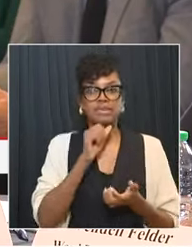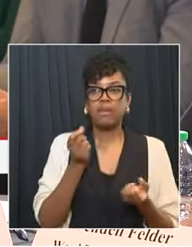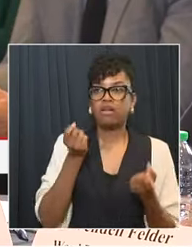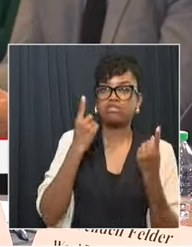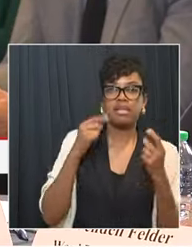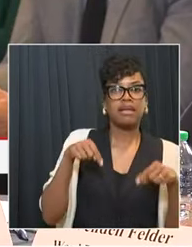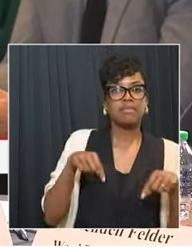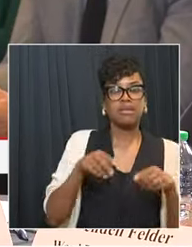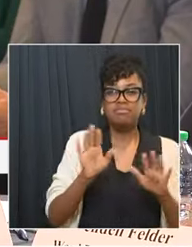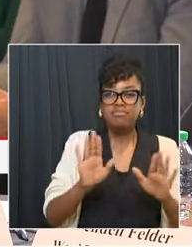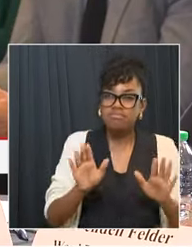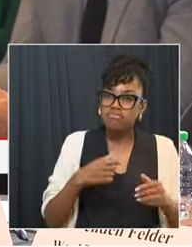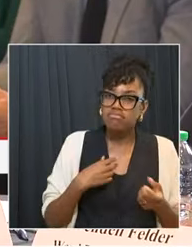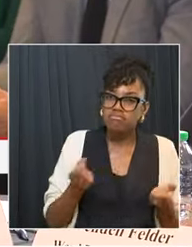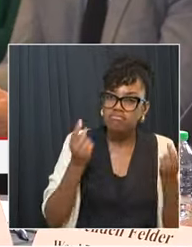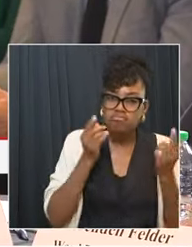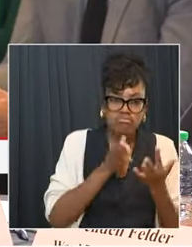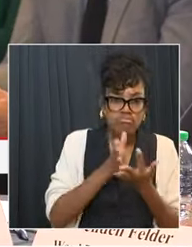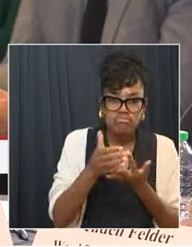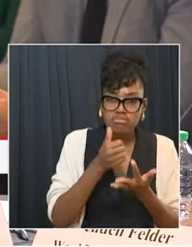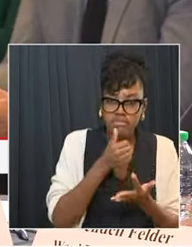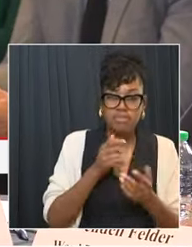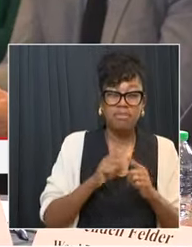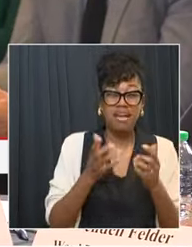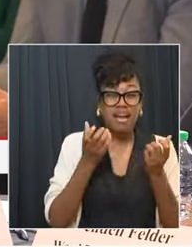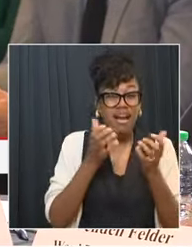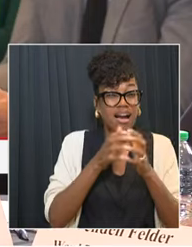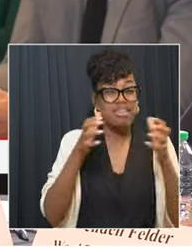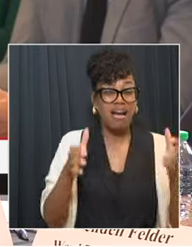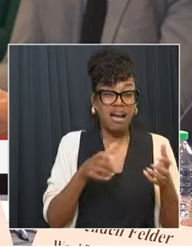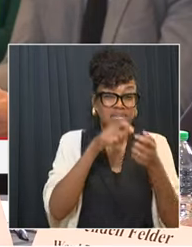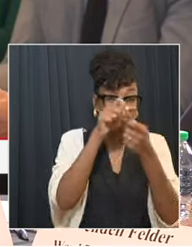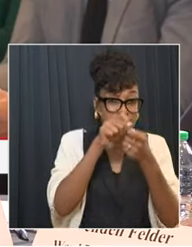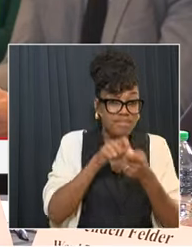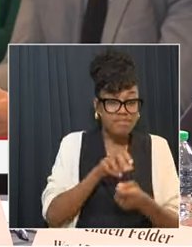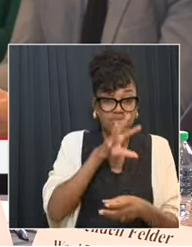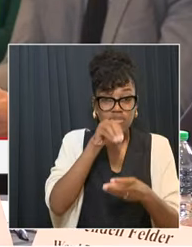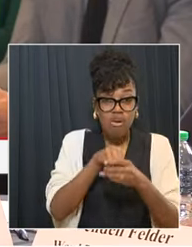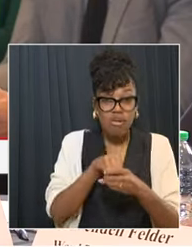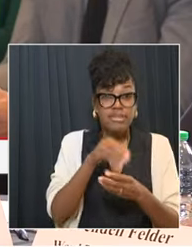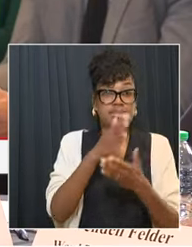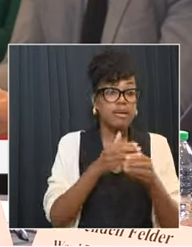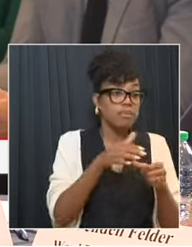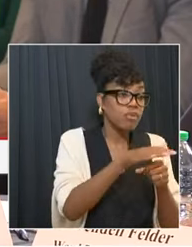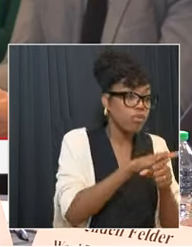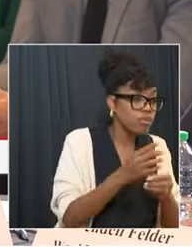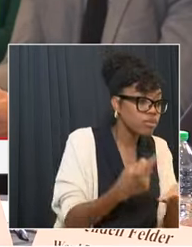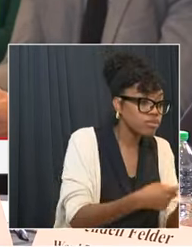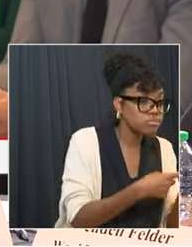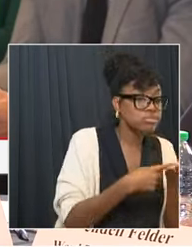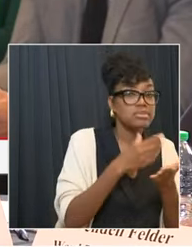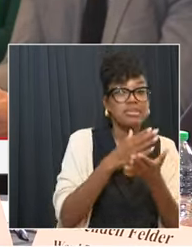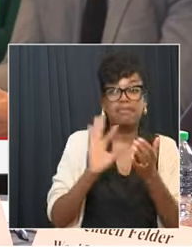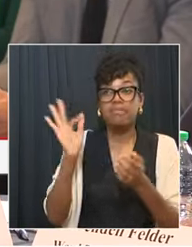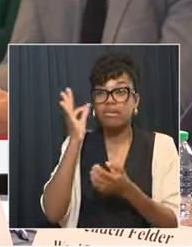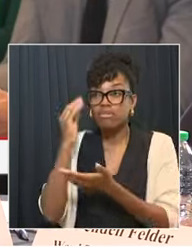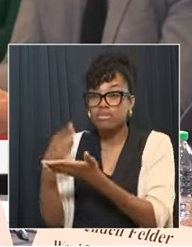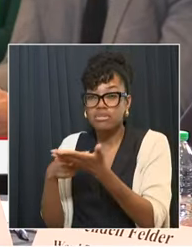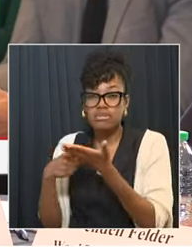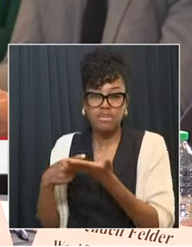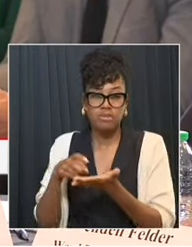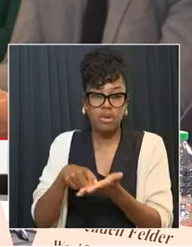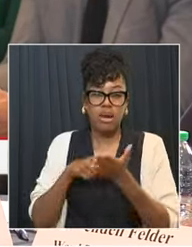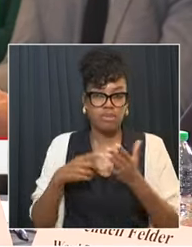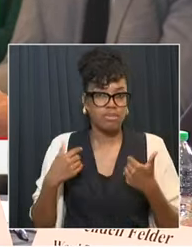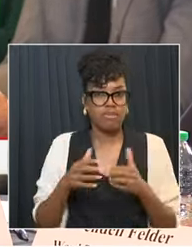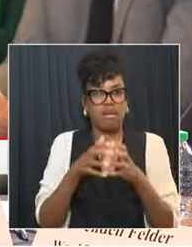budget. Some of it local, some of it we got to deal with on the federal side. But through this process, we've had a commitment to ensuring that